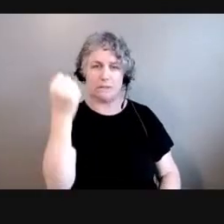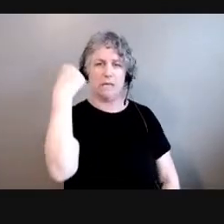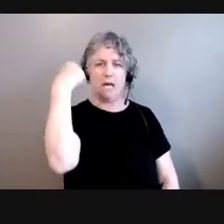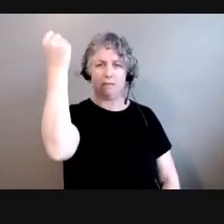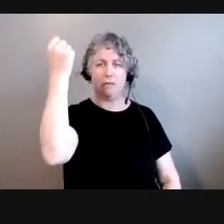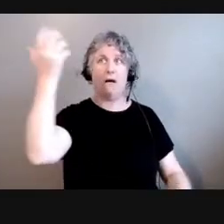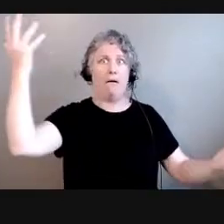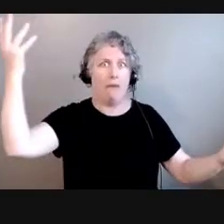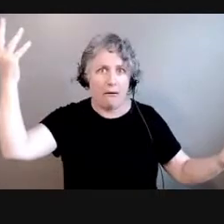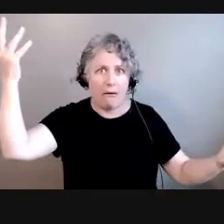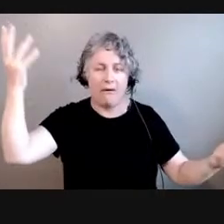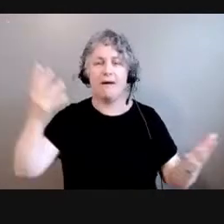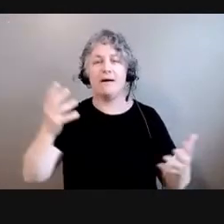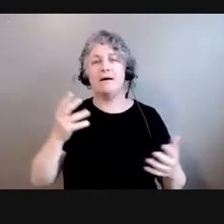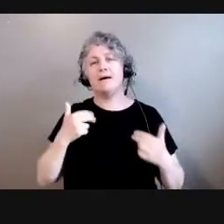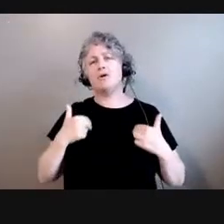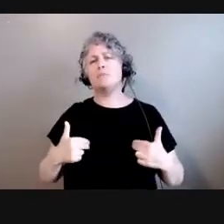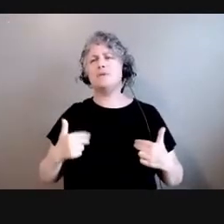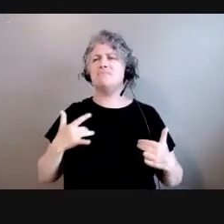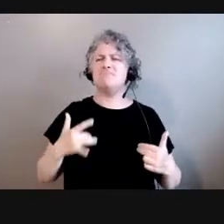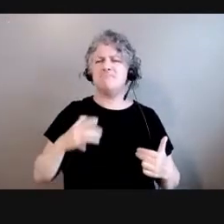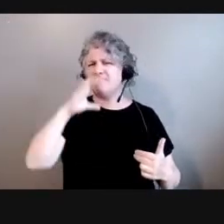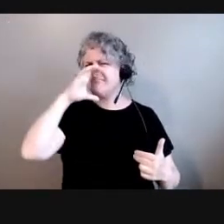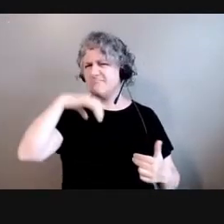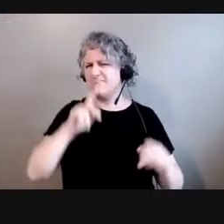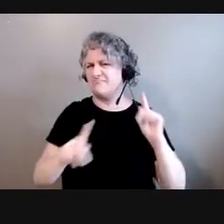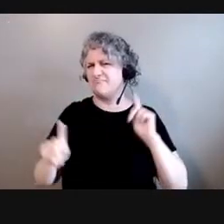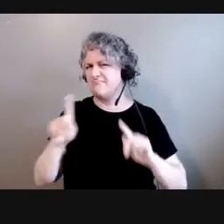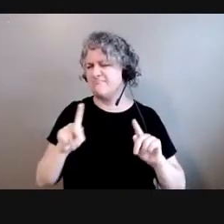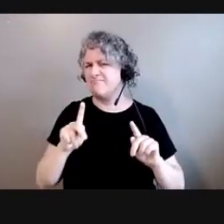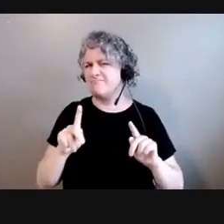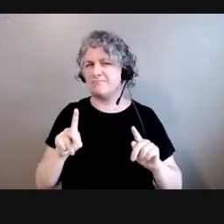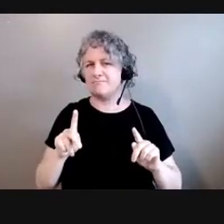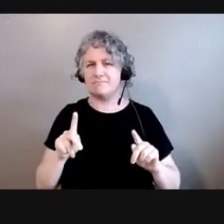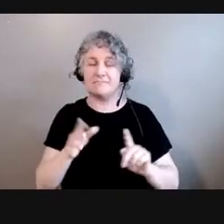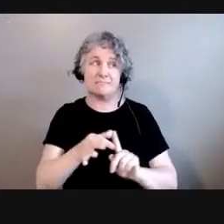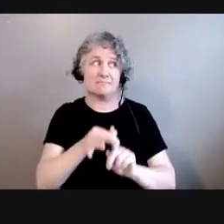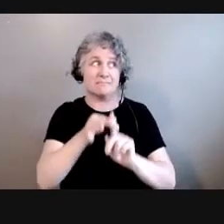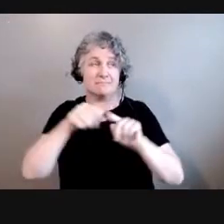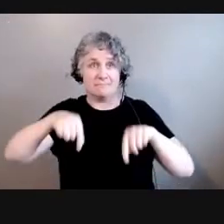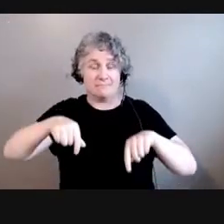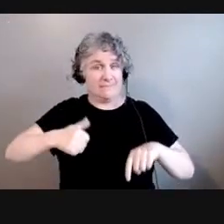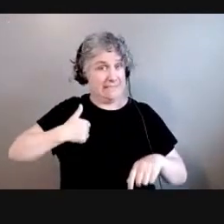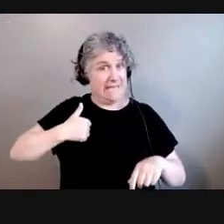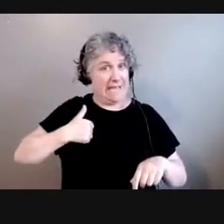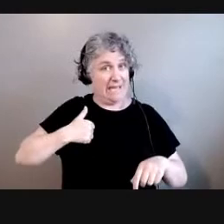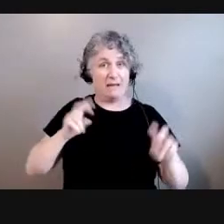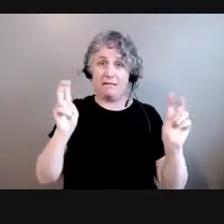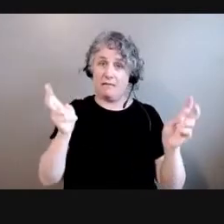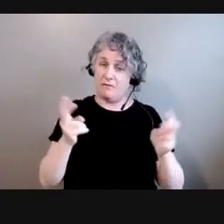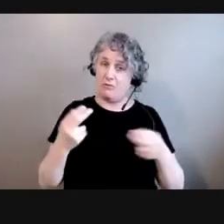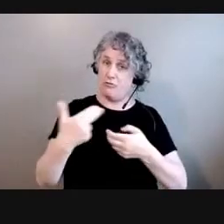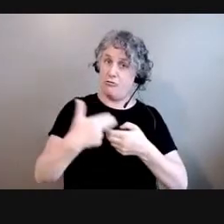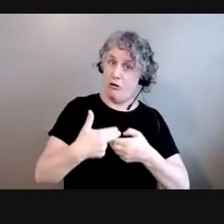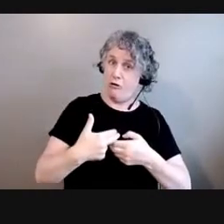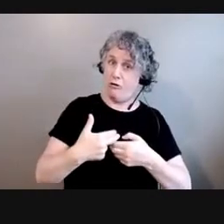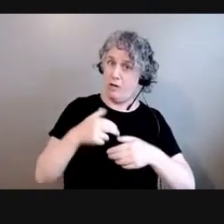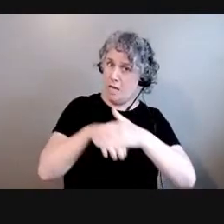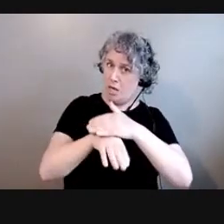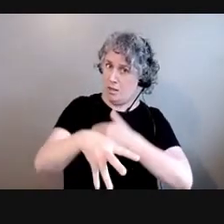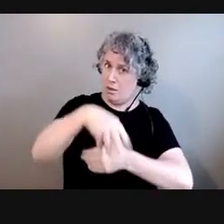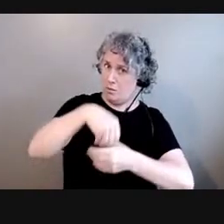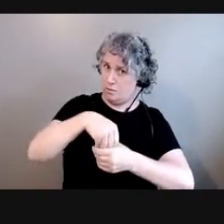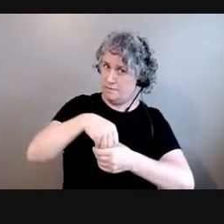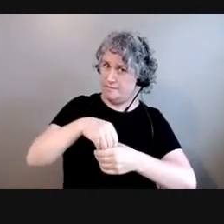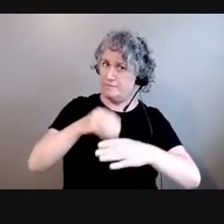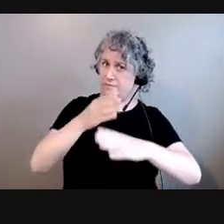pride ourselves on being welcoming and inclusive, particularly here in Canada. The problem is that evolutionary, biochemically,